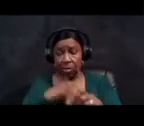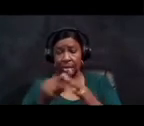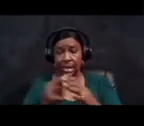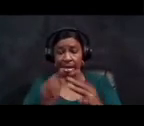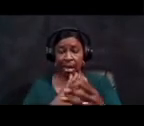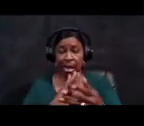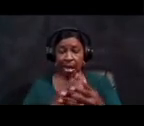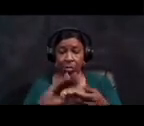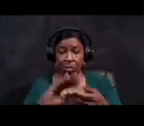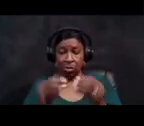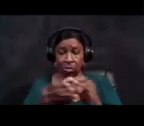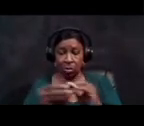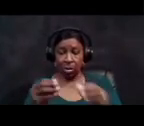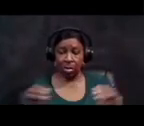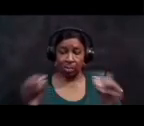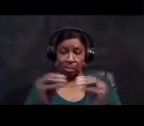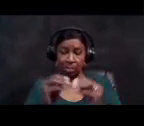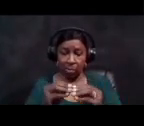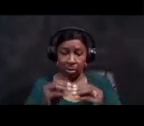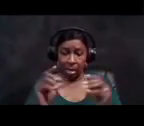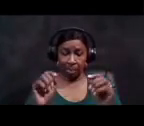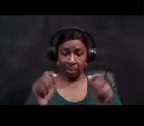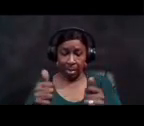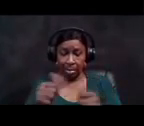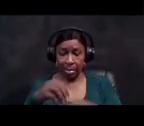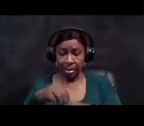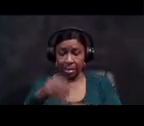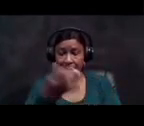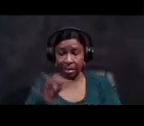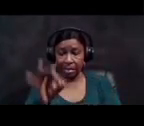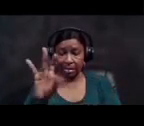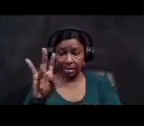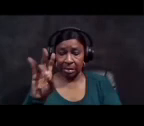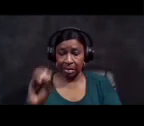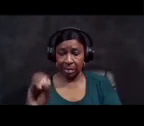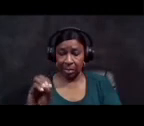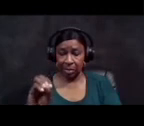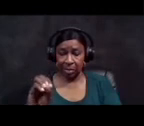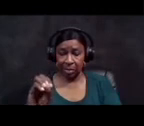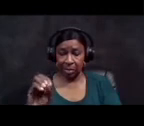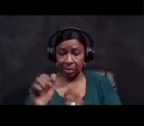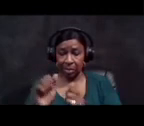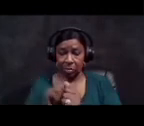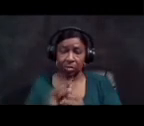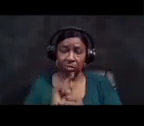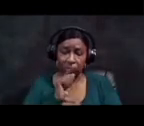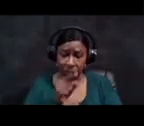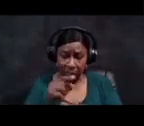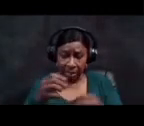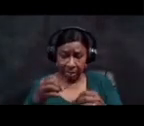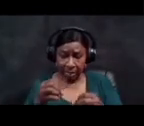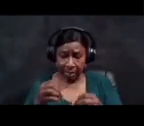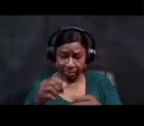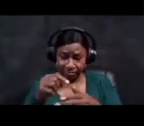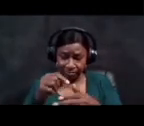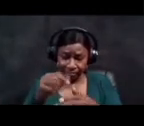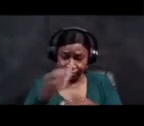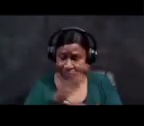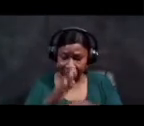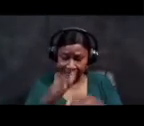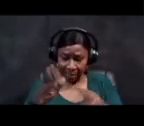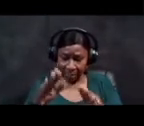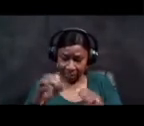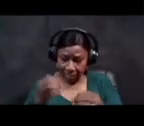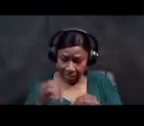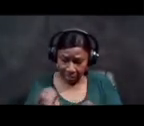though more immediately in the 1970s with relentless, truly relentless efforts to prevent Haitian asylum